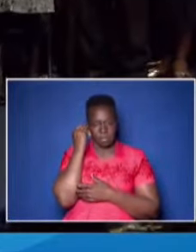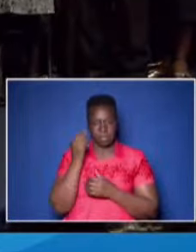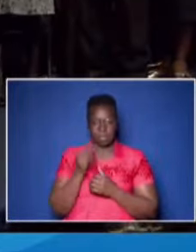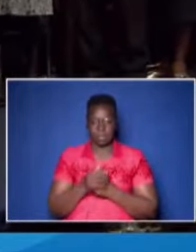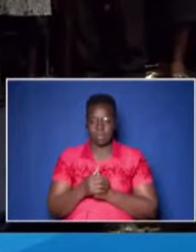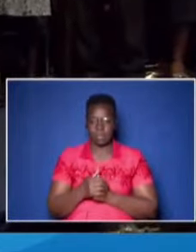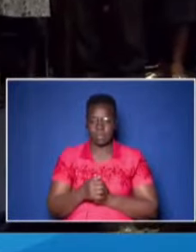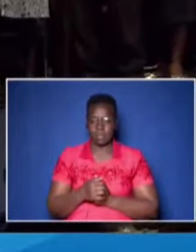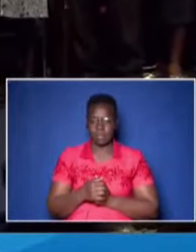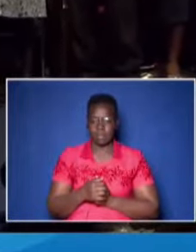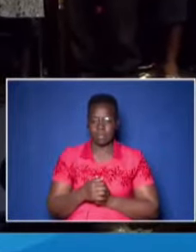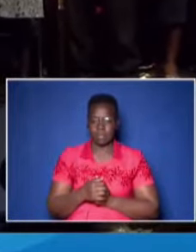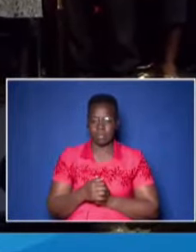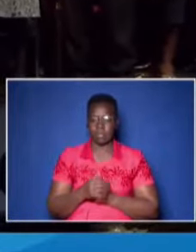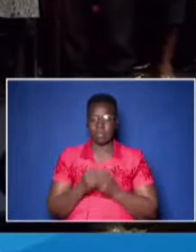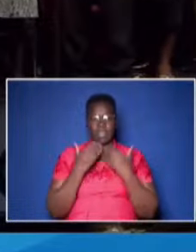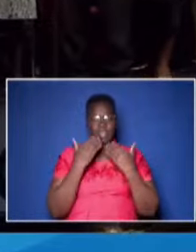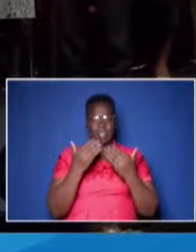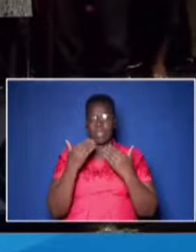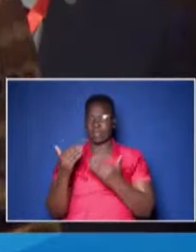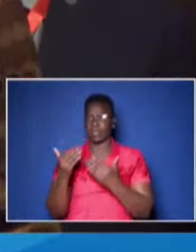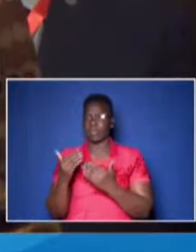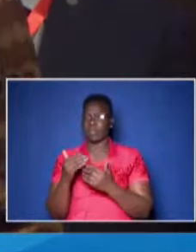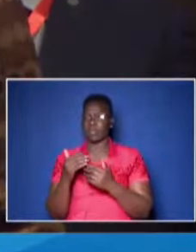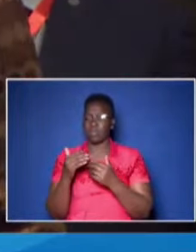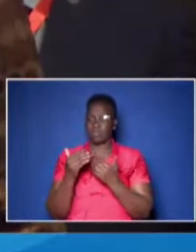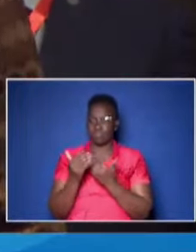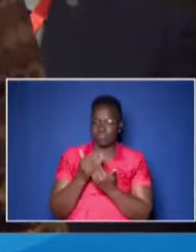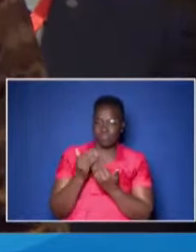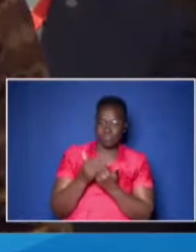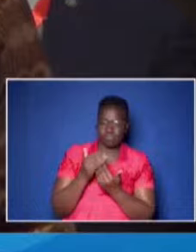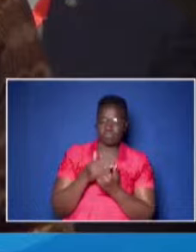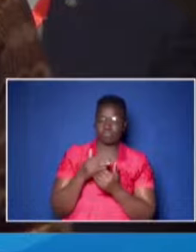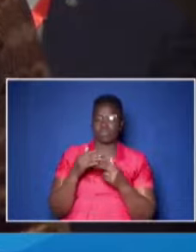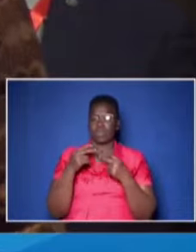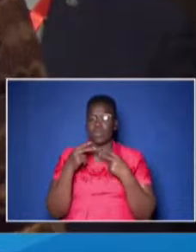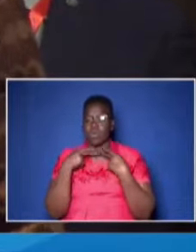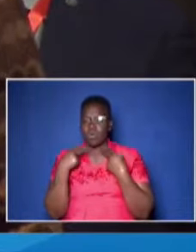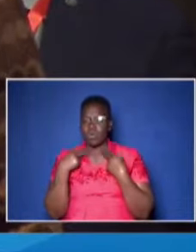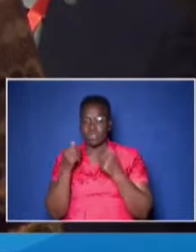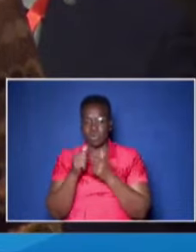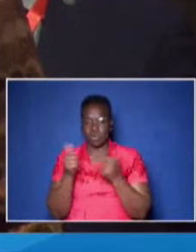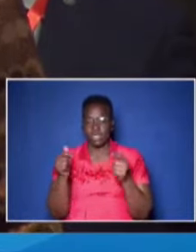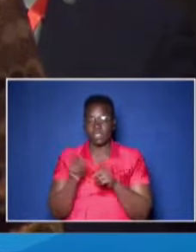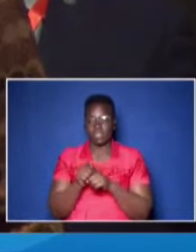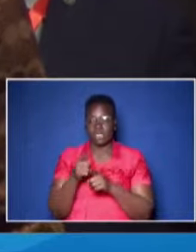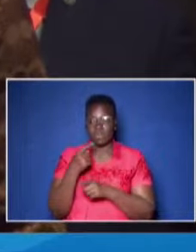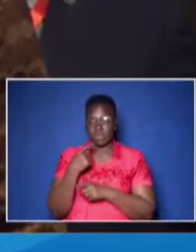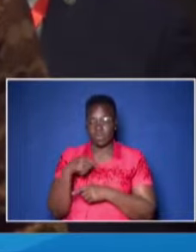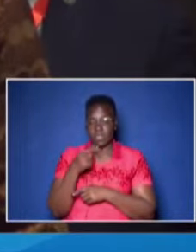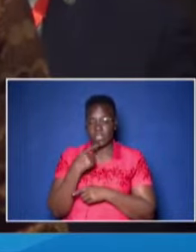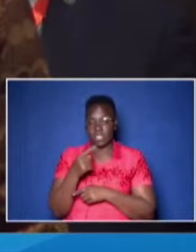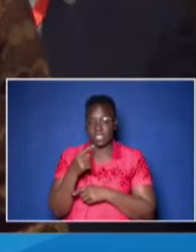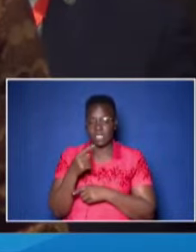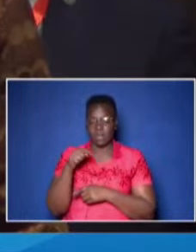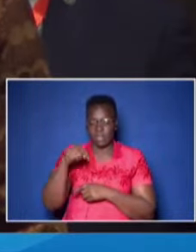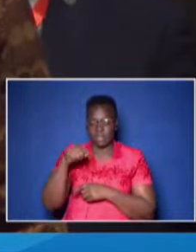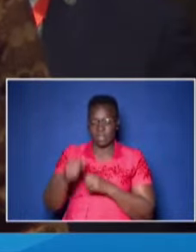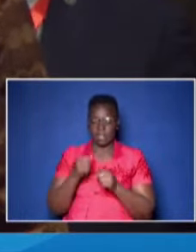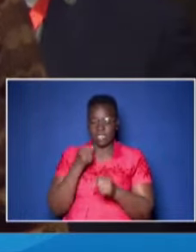are thank you for the hospitality and we say next year in Jerusalem I say this year